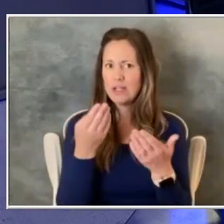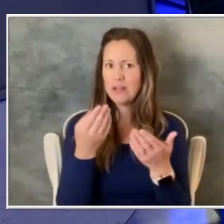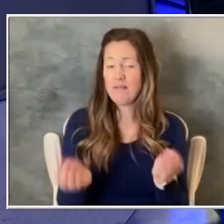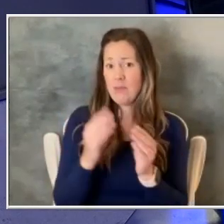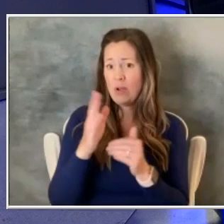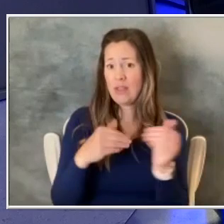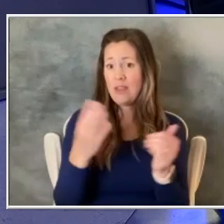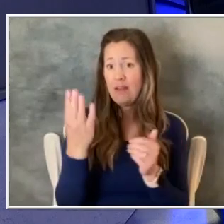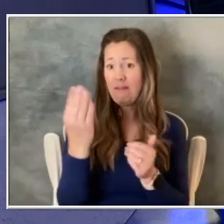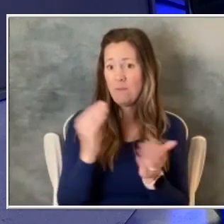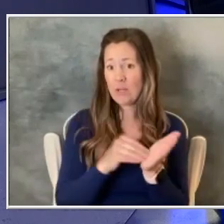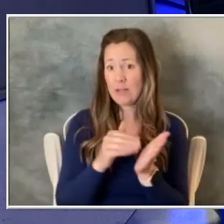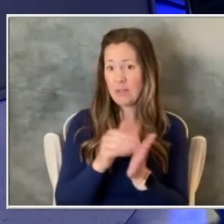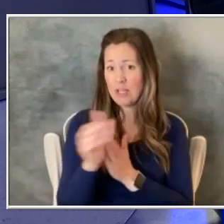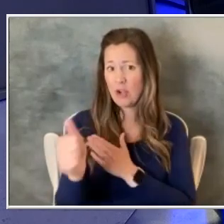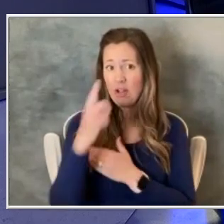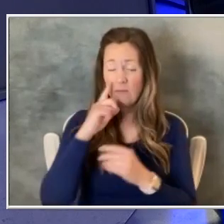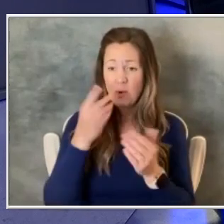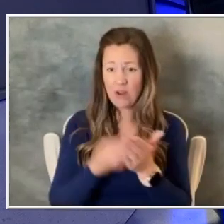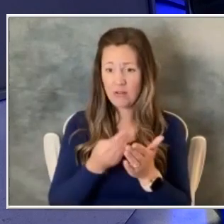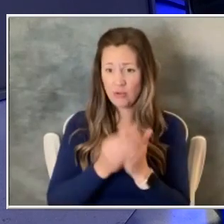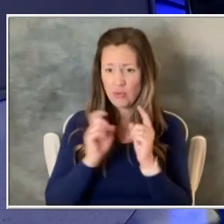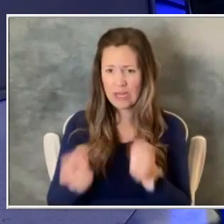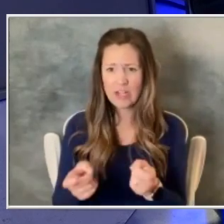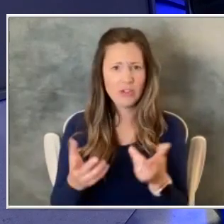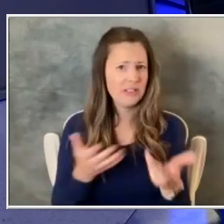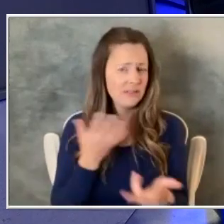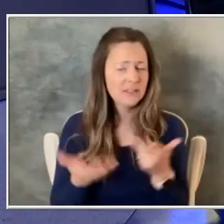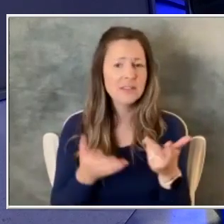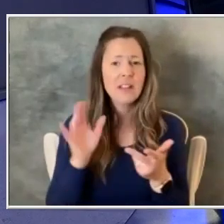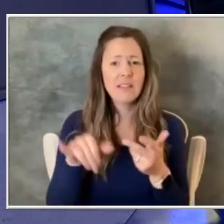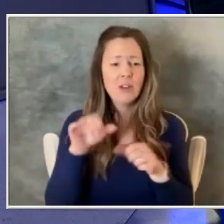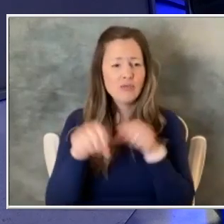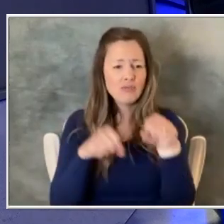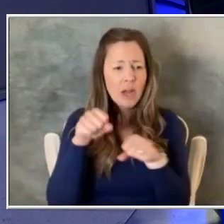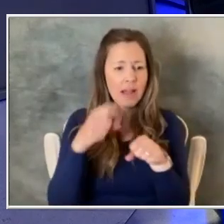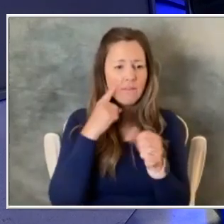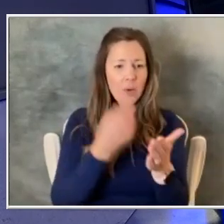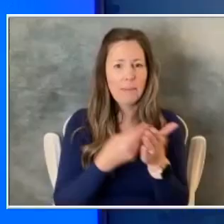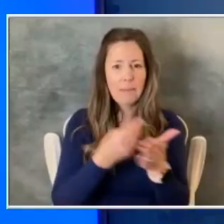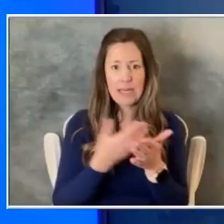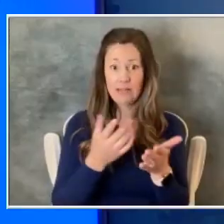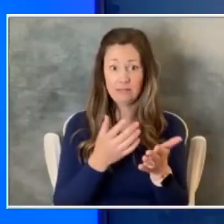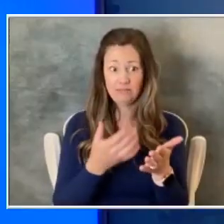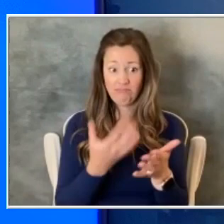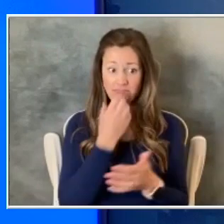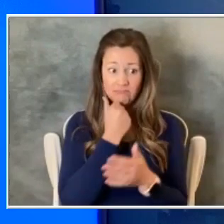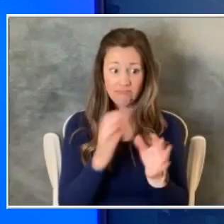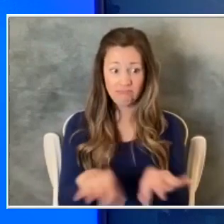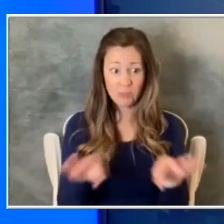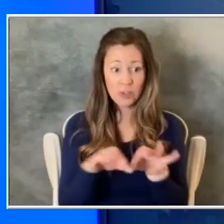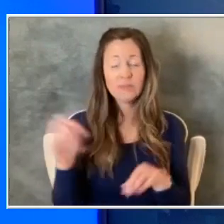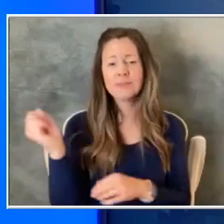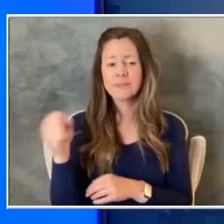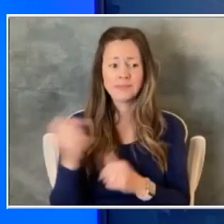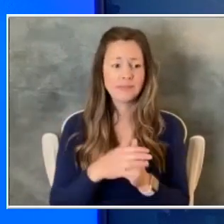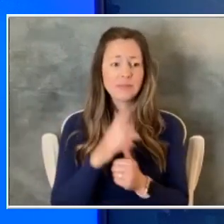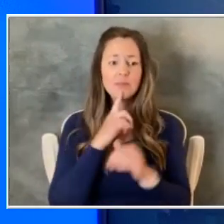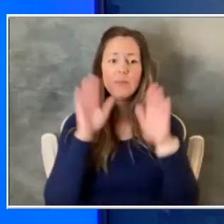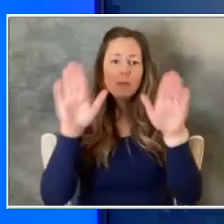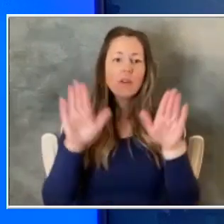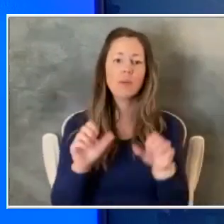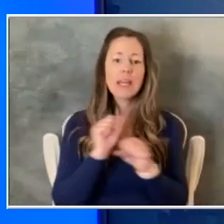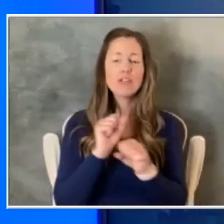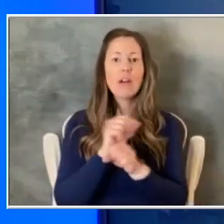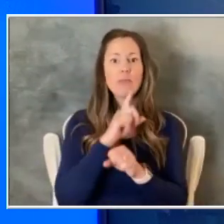in donations. How critical is the ride to get those funds? Sure. Well, it does a great job of publicizing the